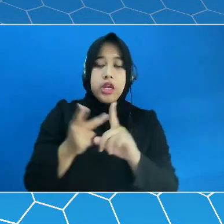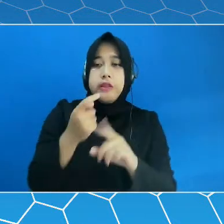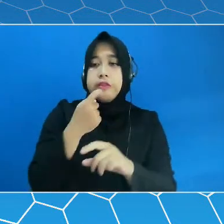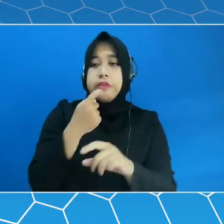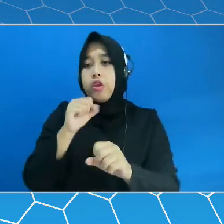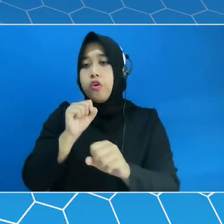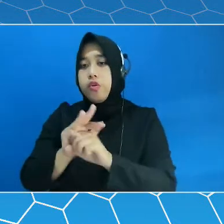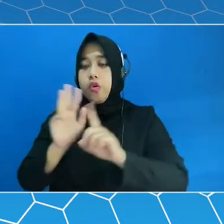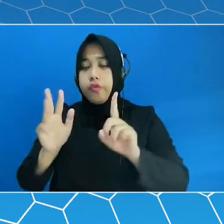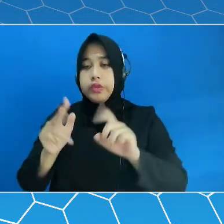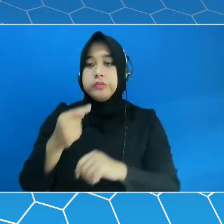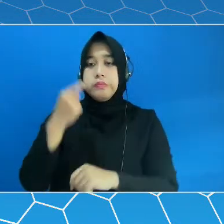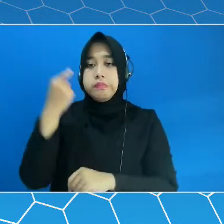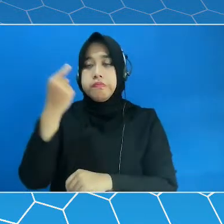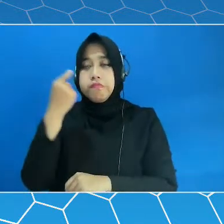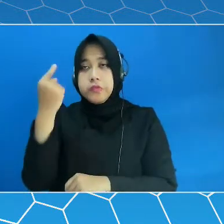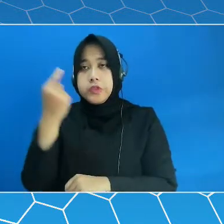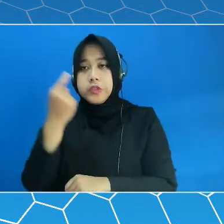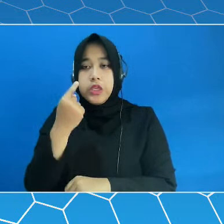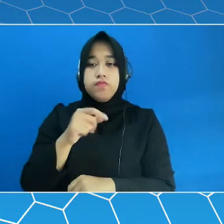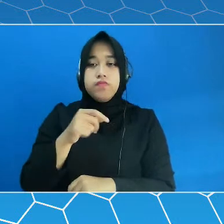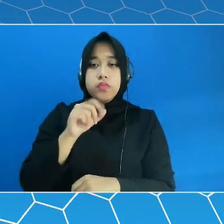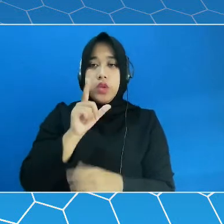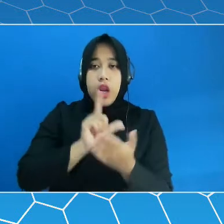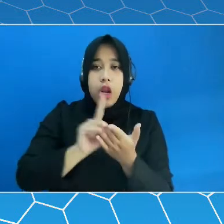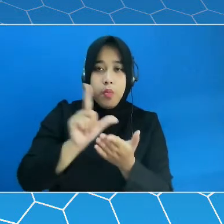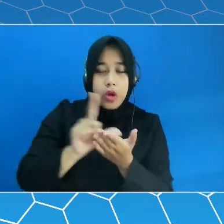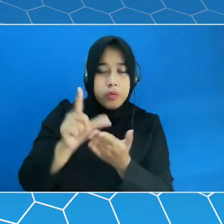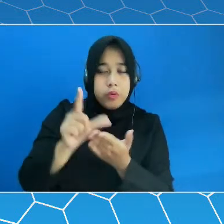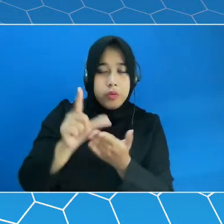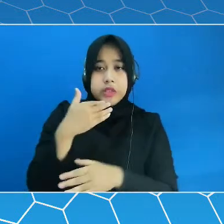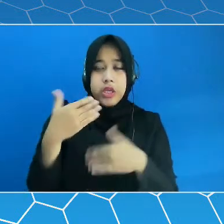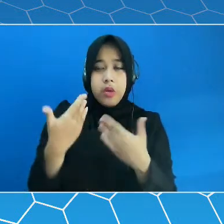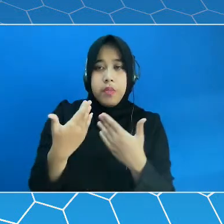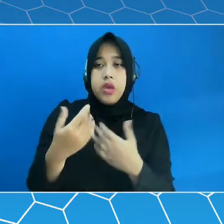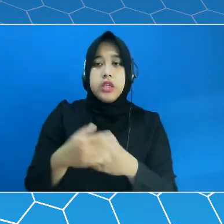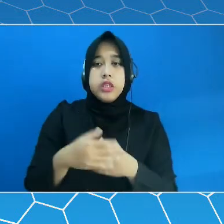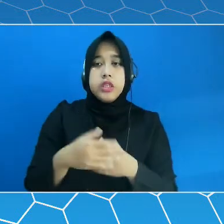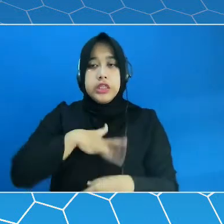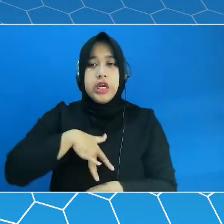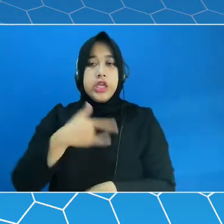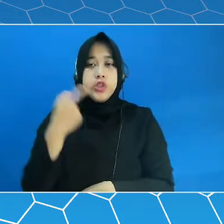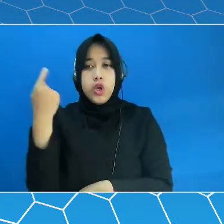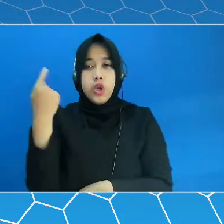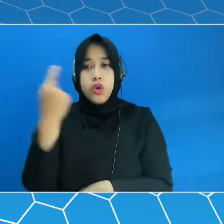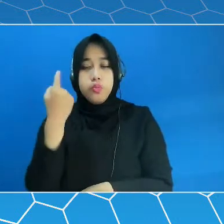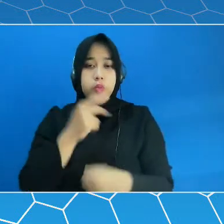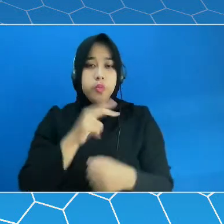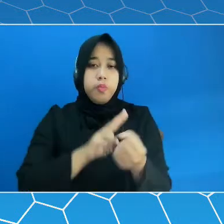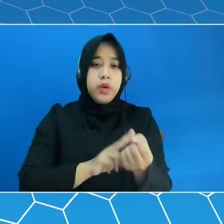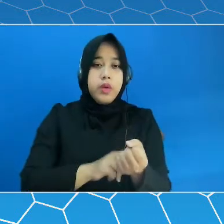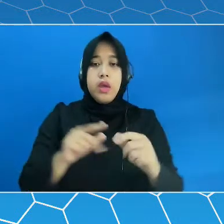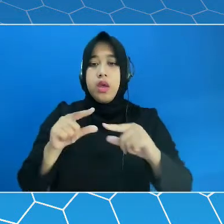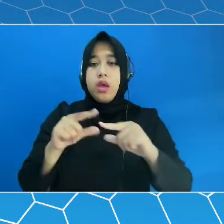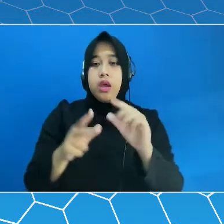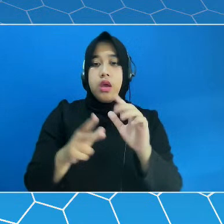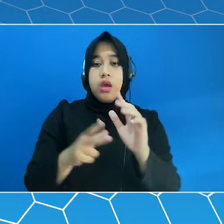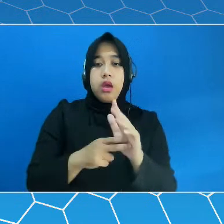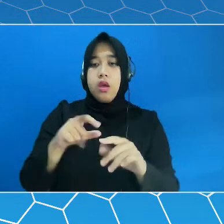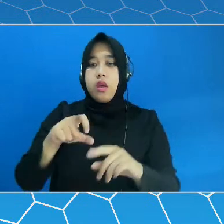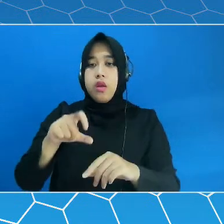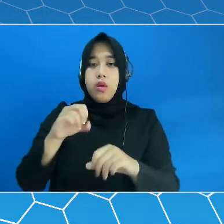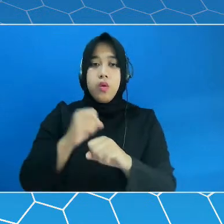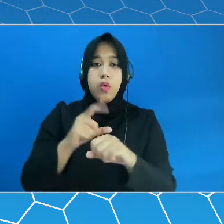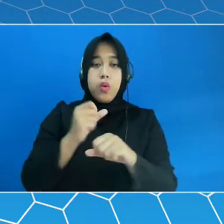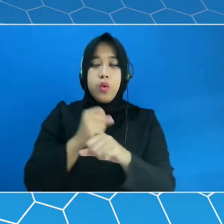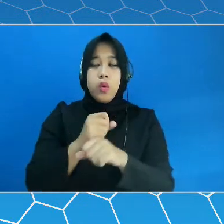symptoms experienced by oncology patients as adverse events of their treatment, like, for example, body aches, appetite